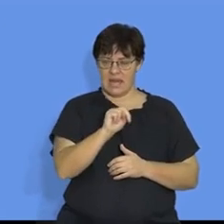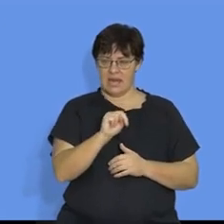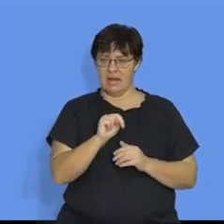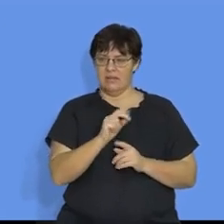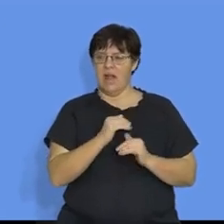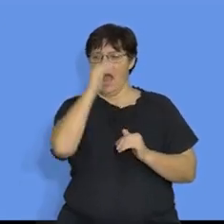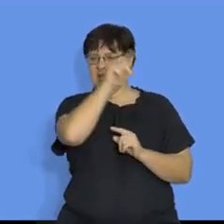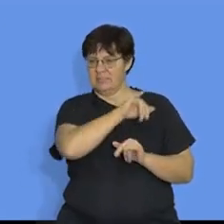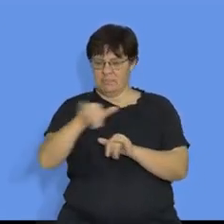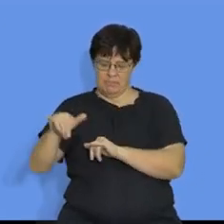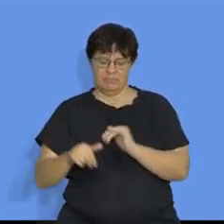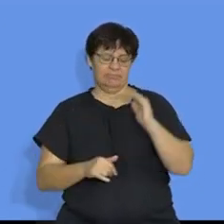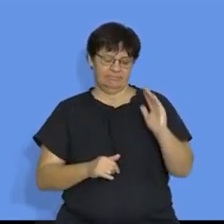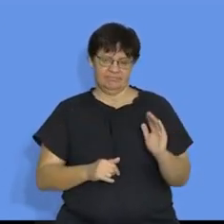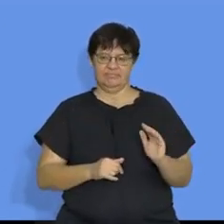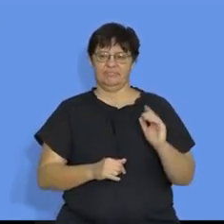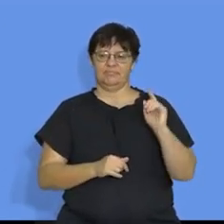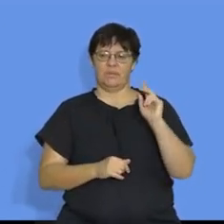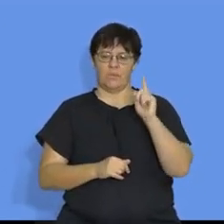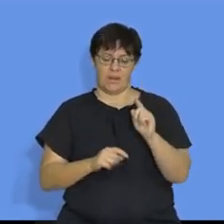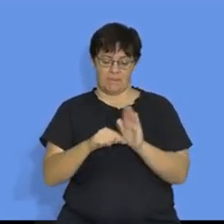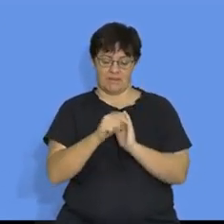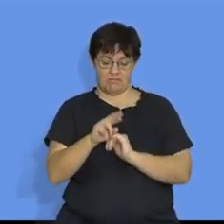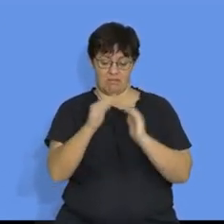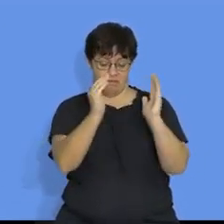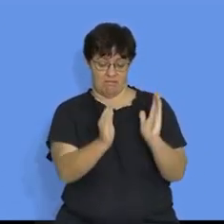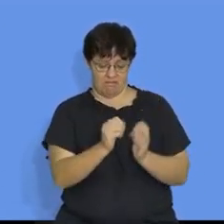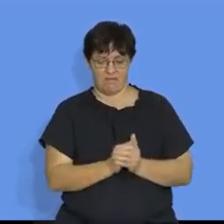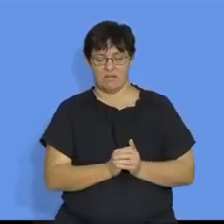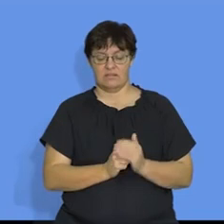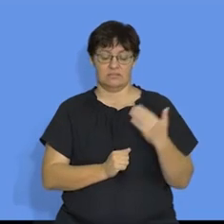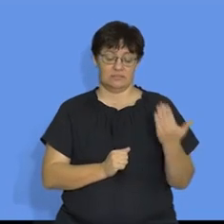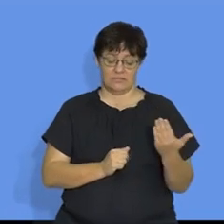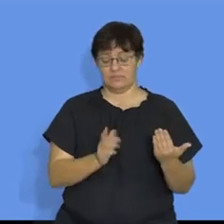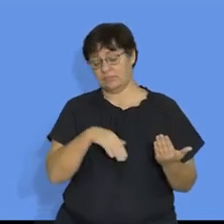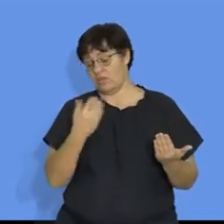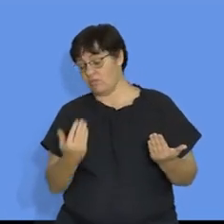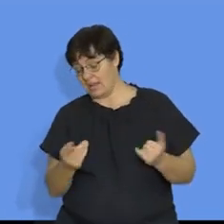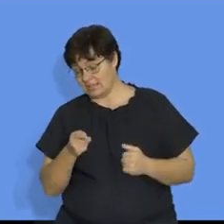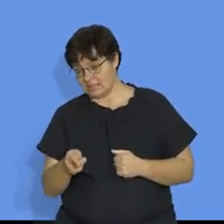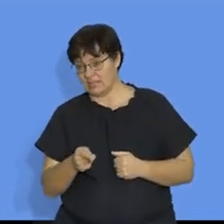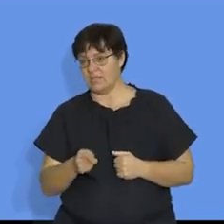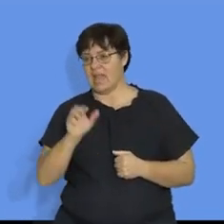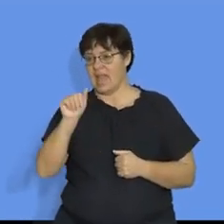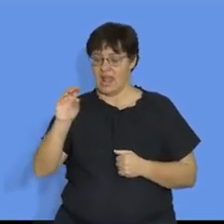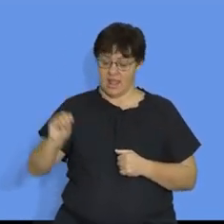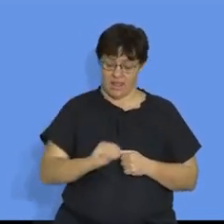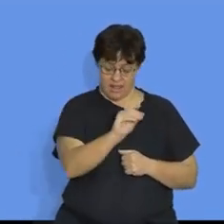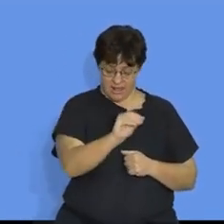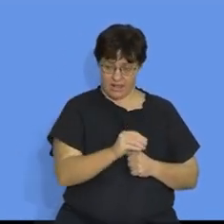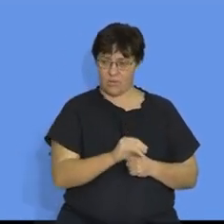as a highest common factor, you're left with 1 minus r in the brackets. On the right-hand side, I've taken a